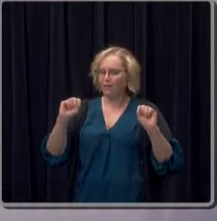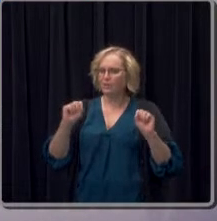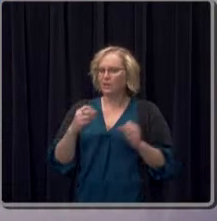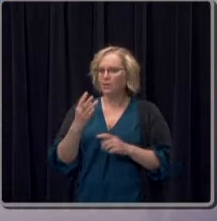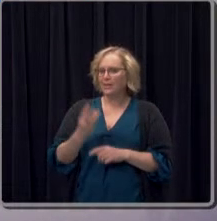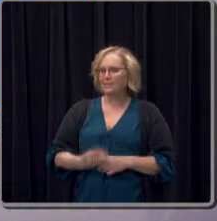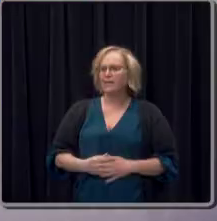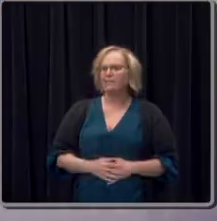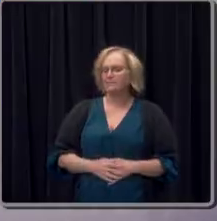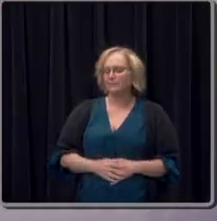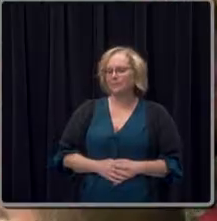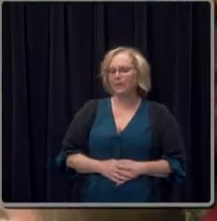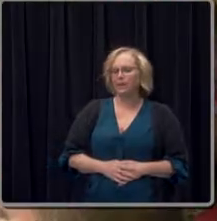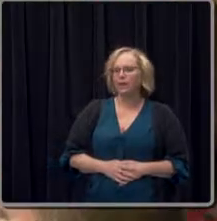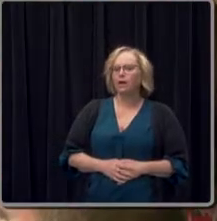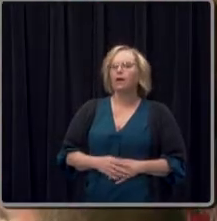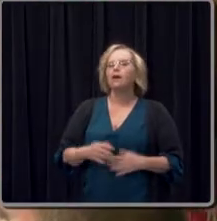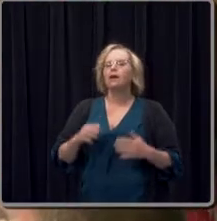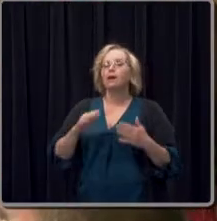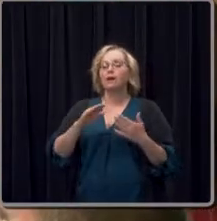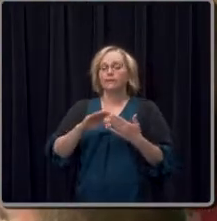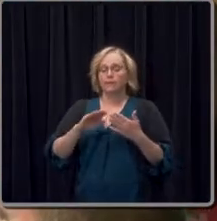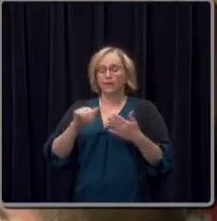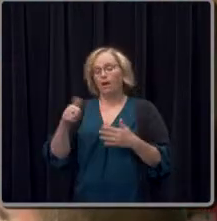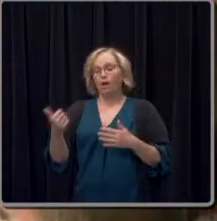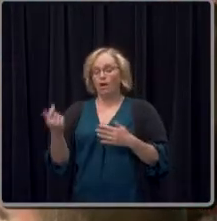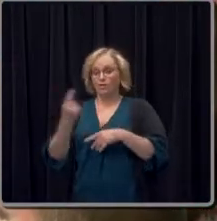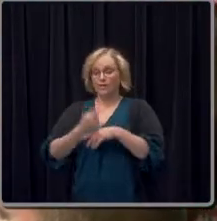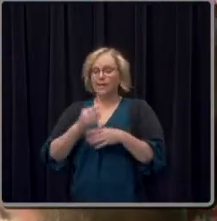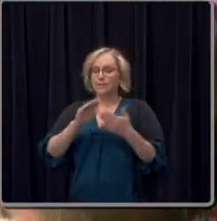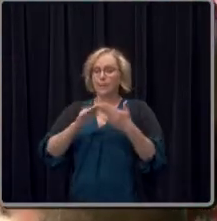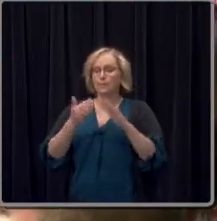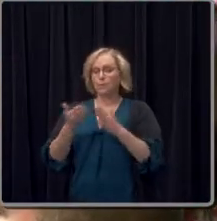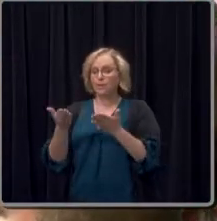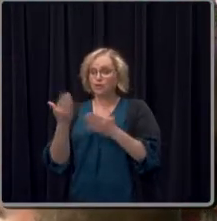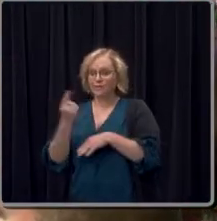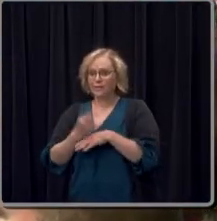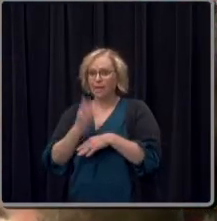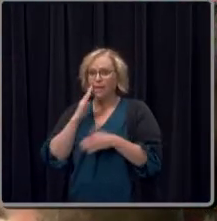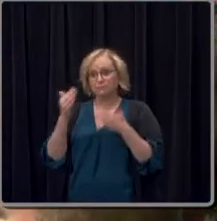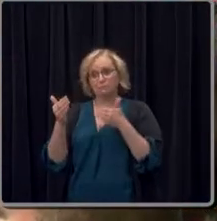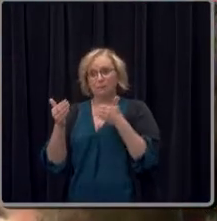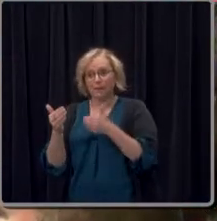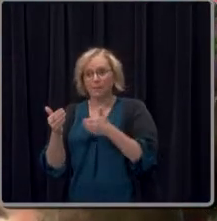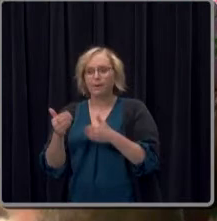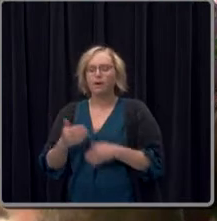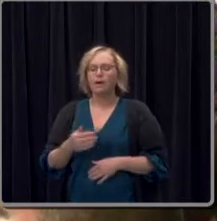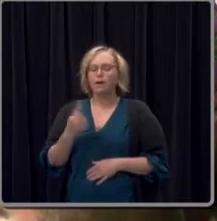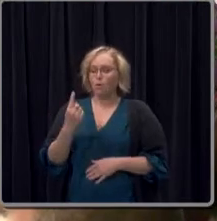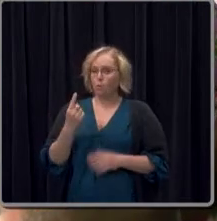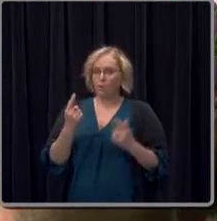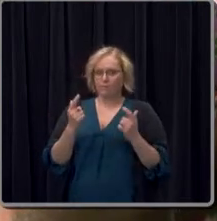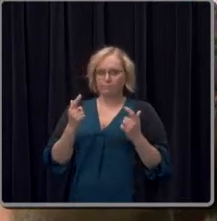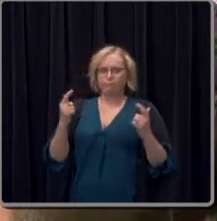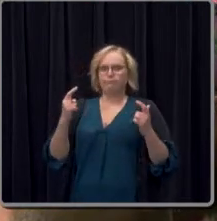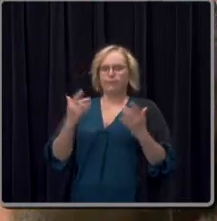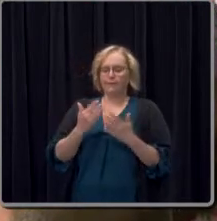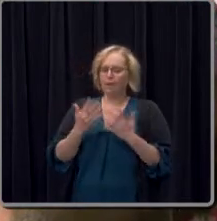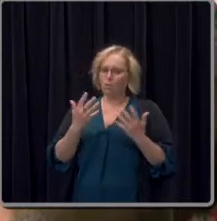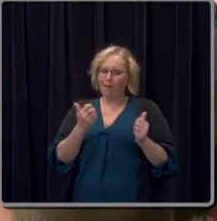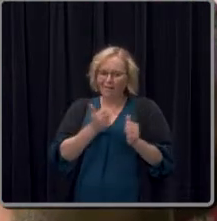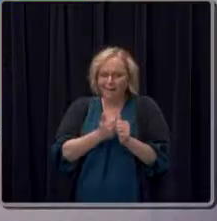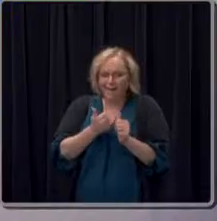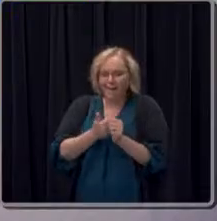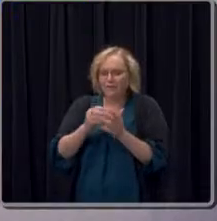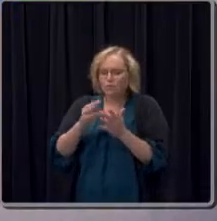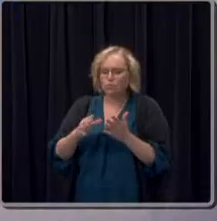And then we have Community Service Day that's going to be coming up. And so like one of the big things is like wanted to have where every student to show